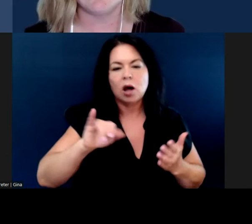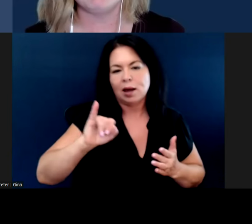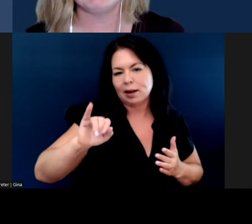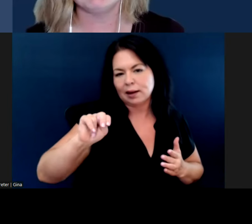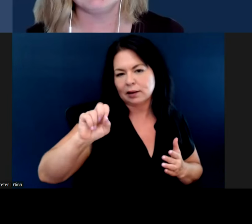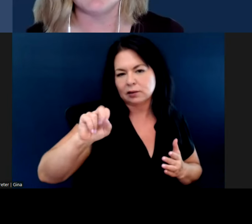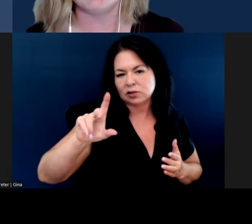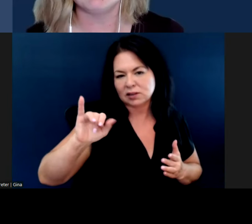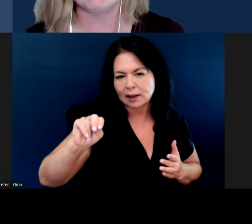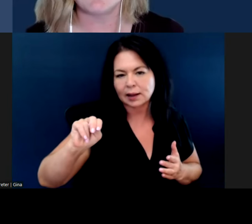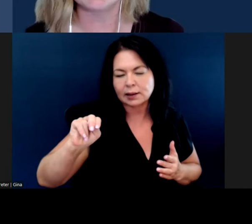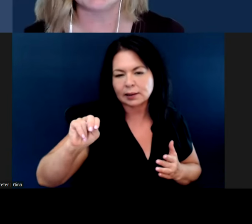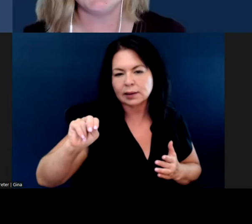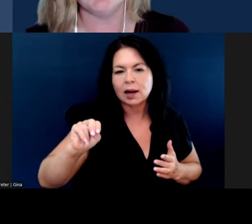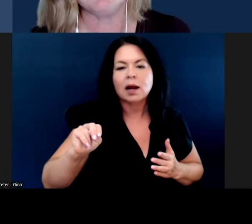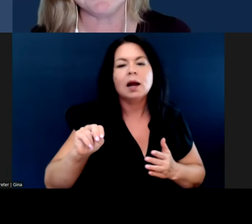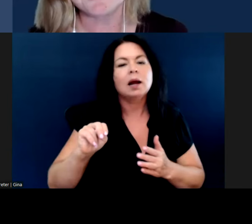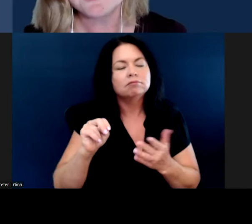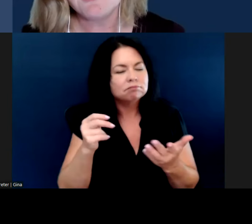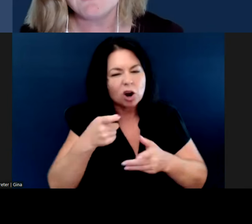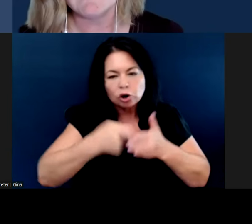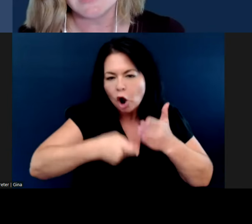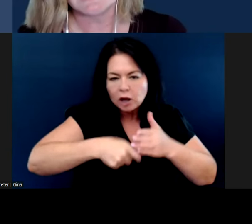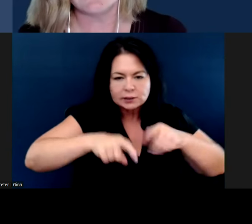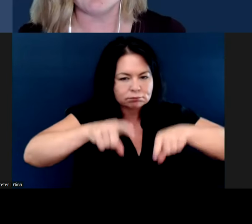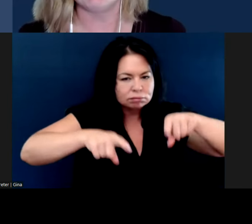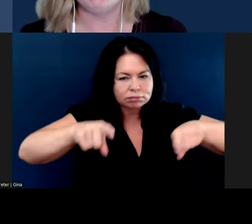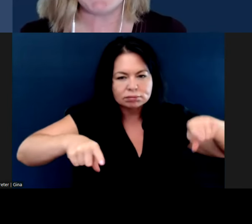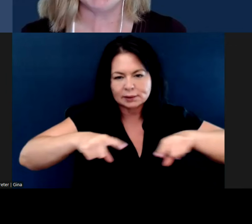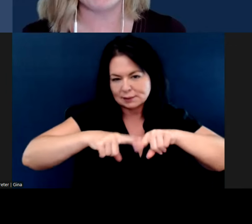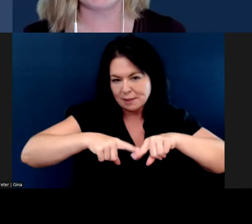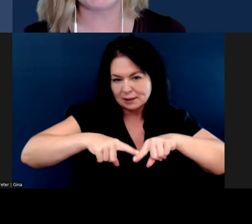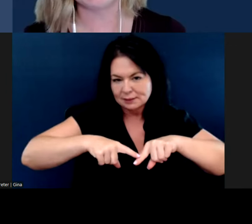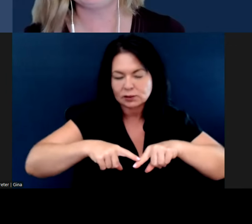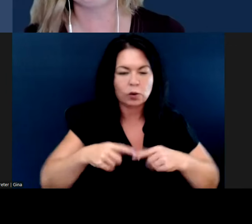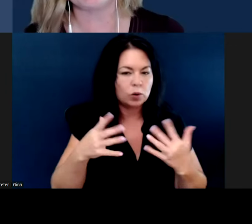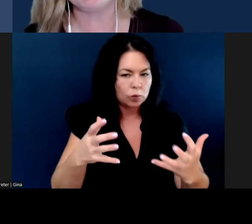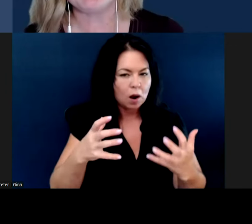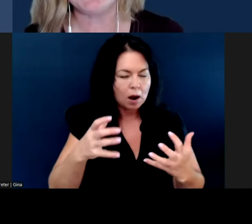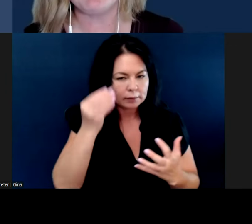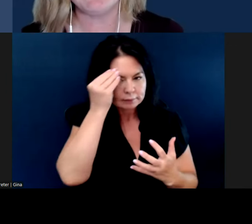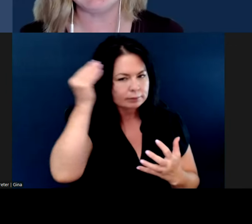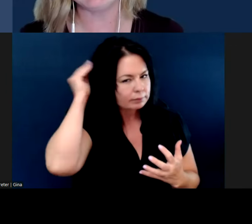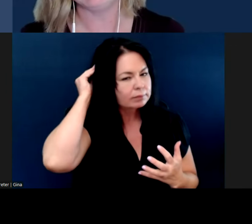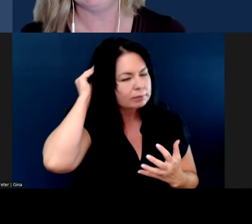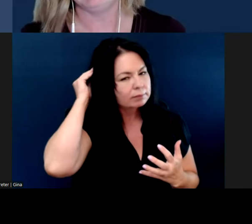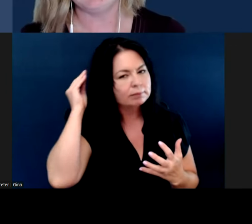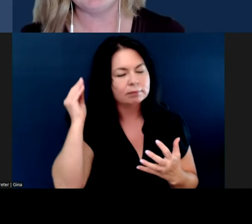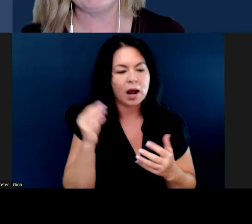varying costs to you. So keep in mind, coverage and costs differ between the